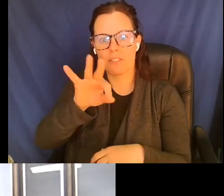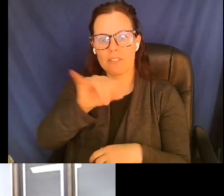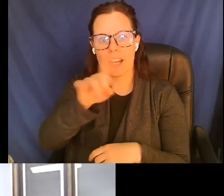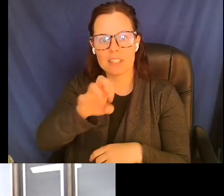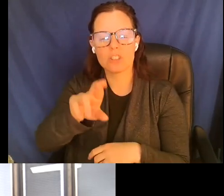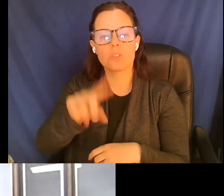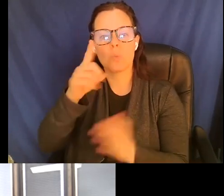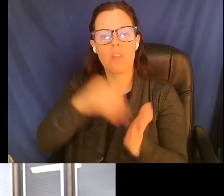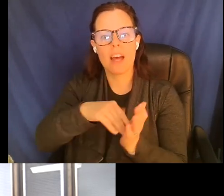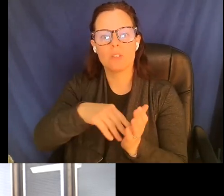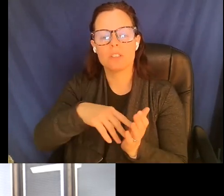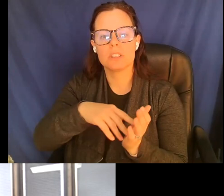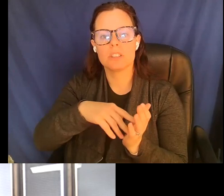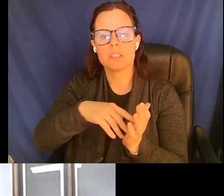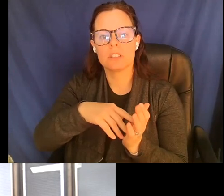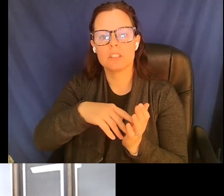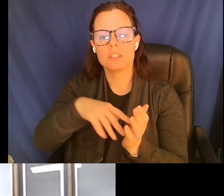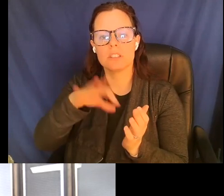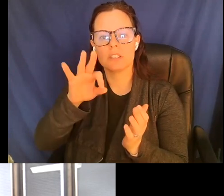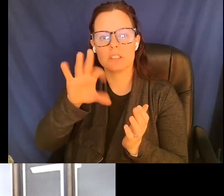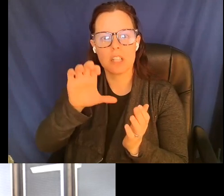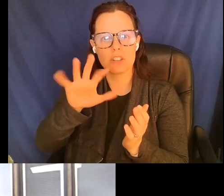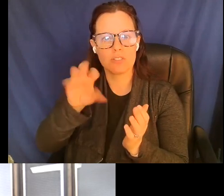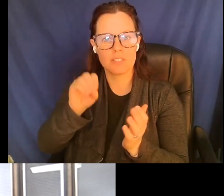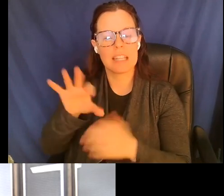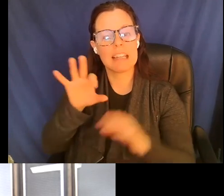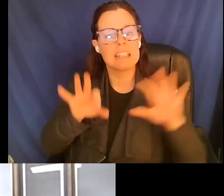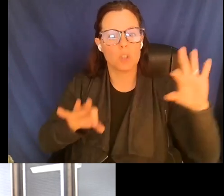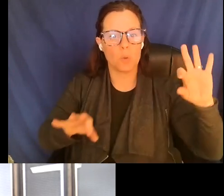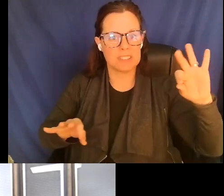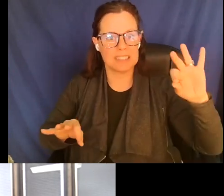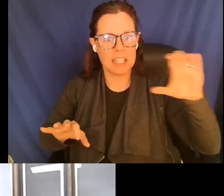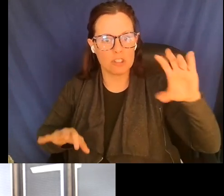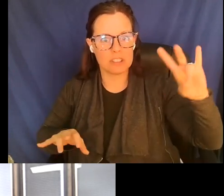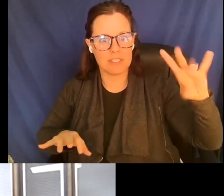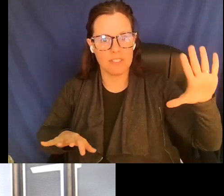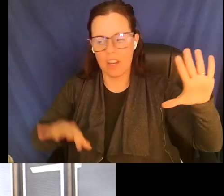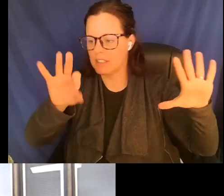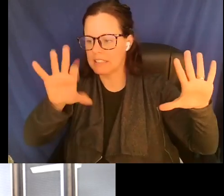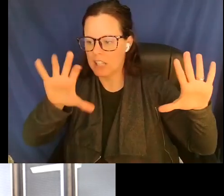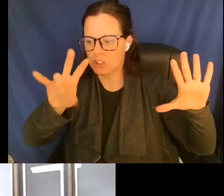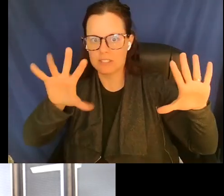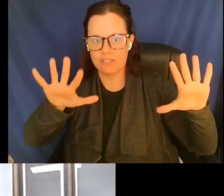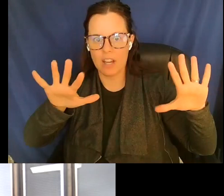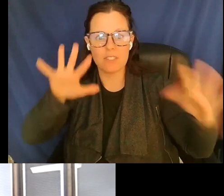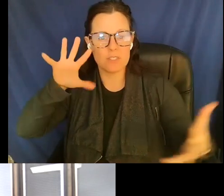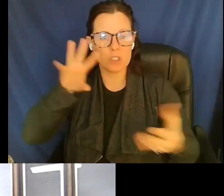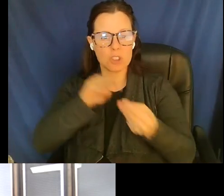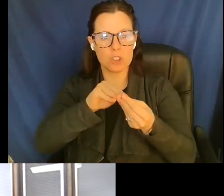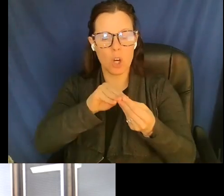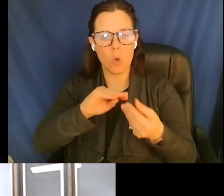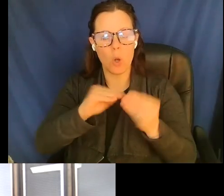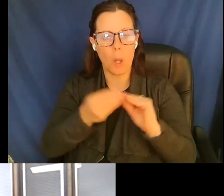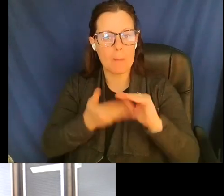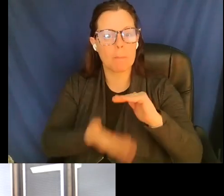1,950, that's 975 to each of those two hospital systems. So the total allocation is an